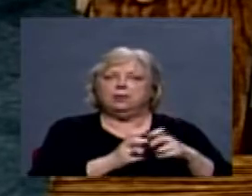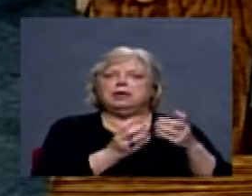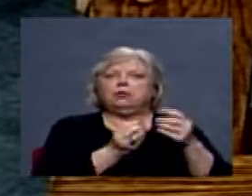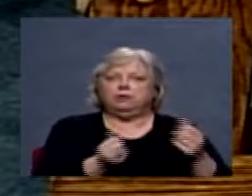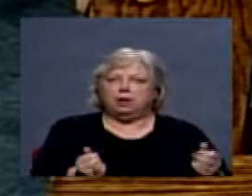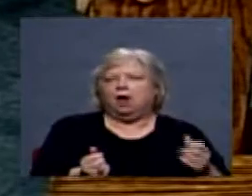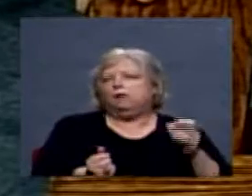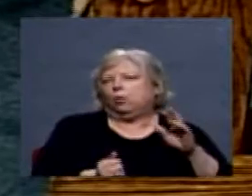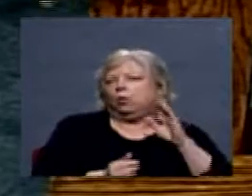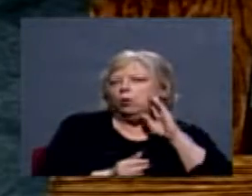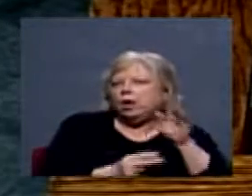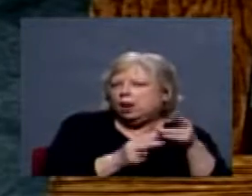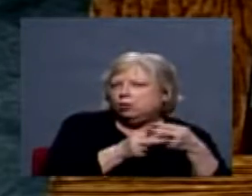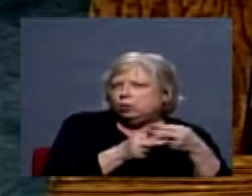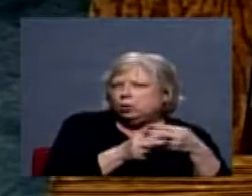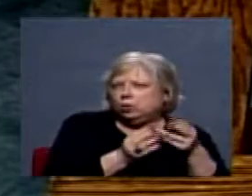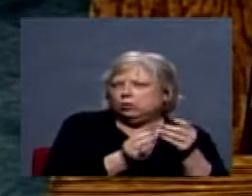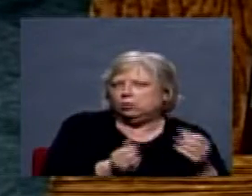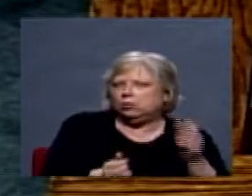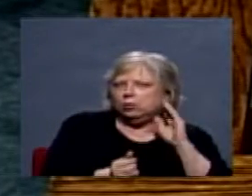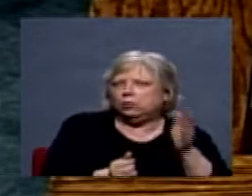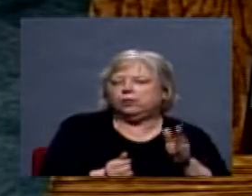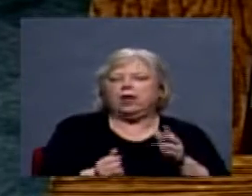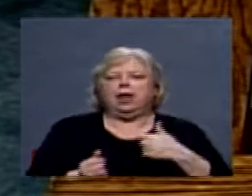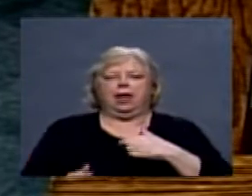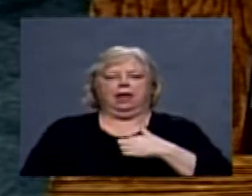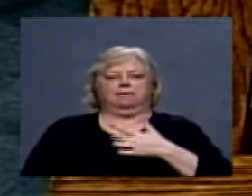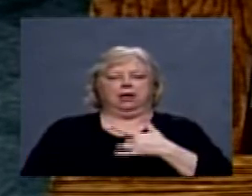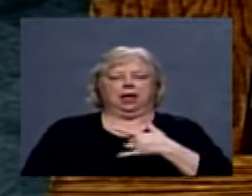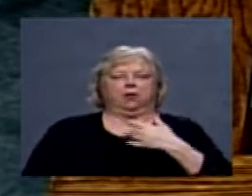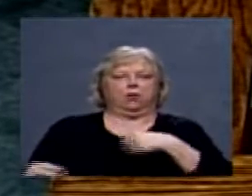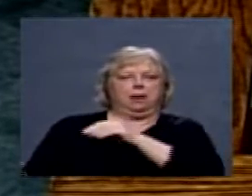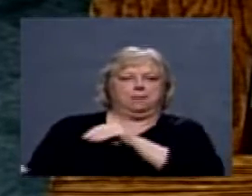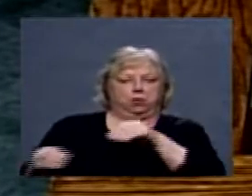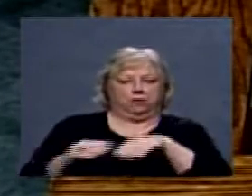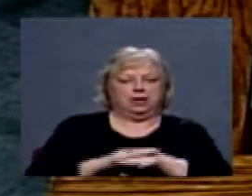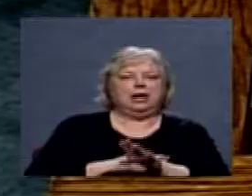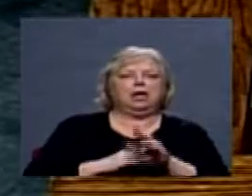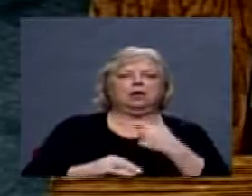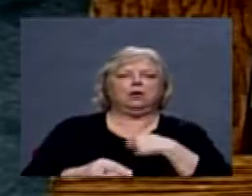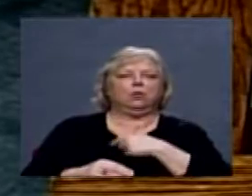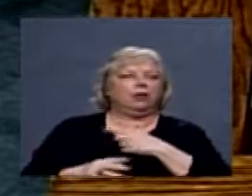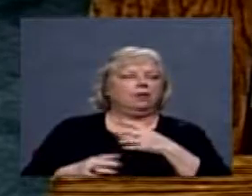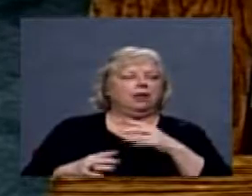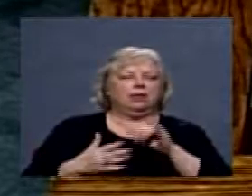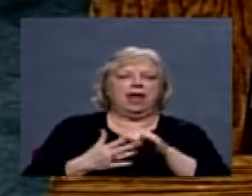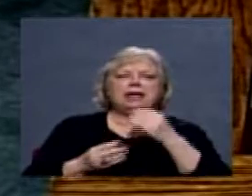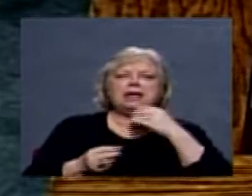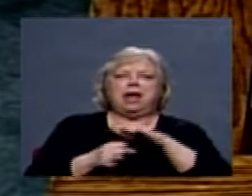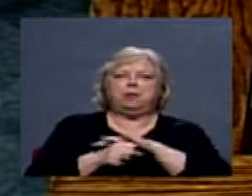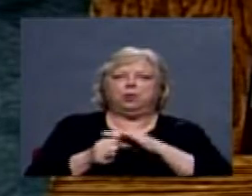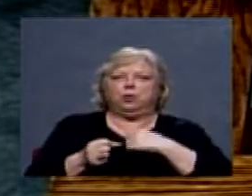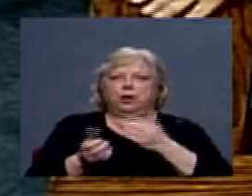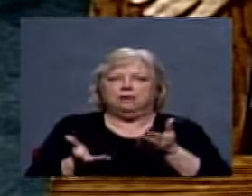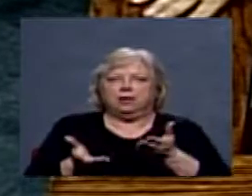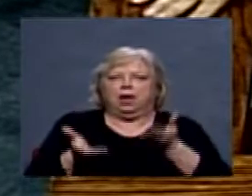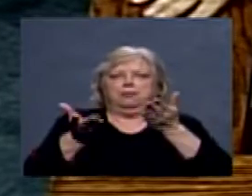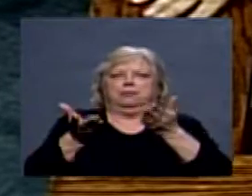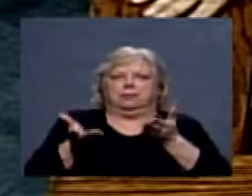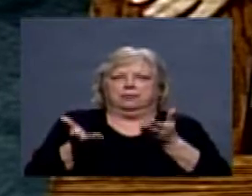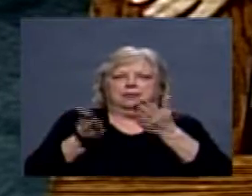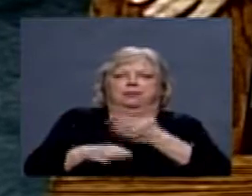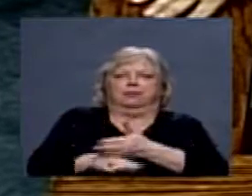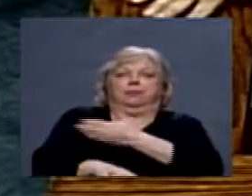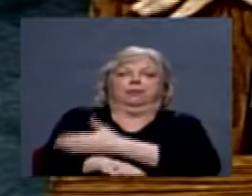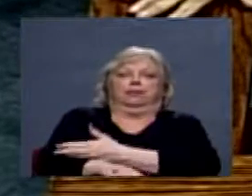resolved. And I just feel like we moved in and we've taken that neighborhood to another notch. And as